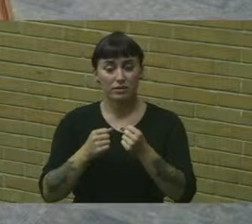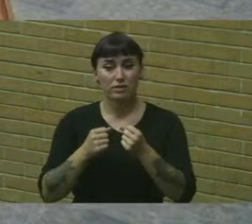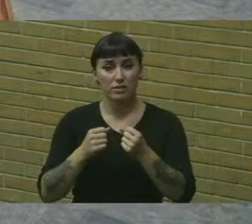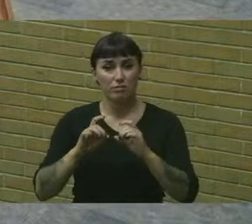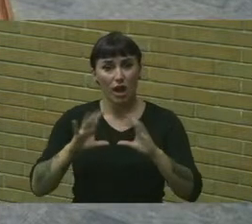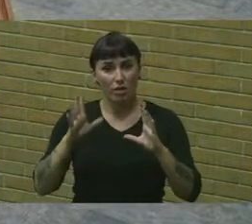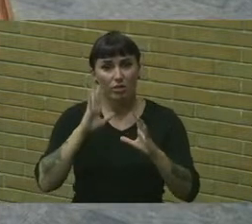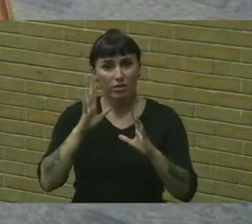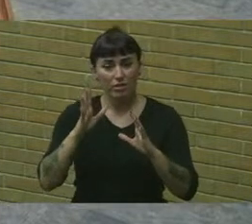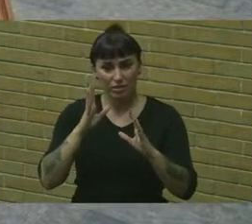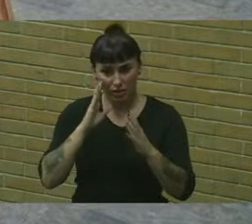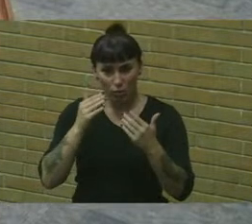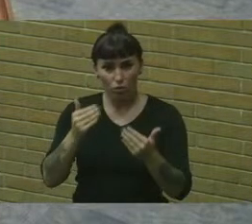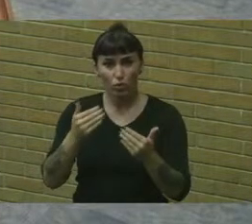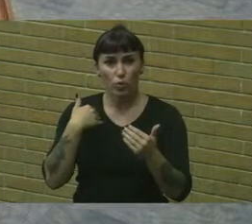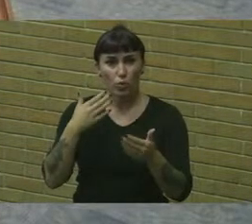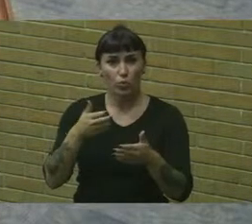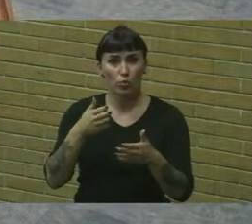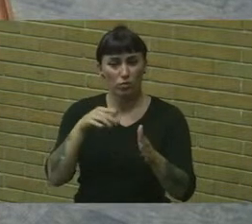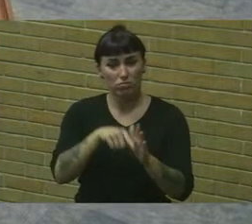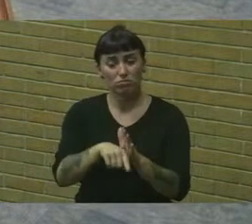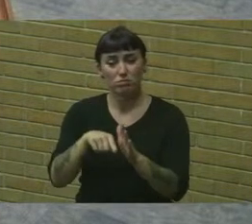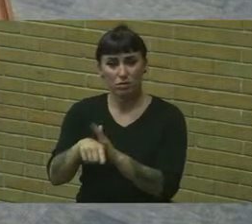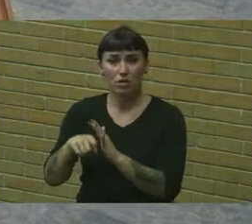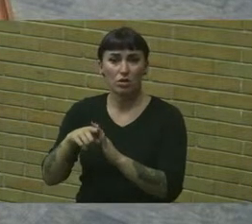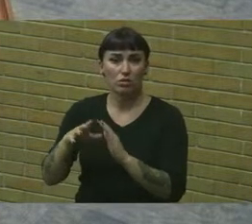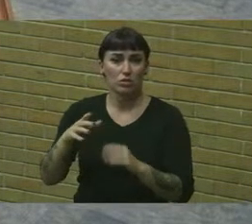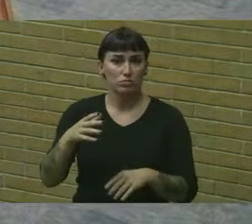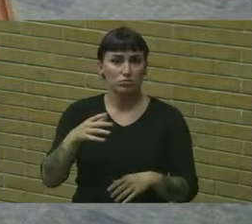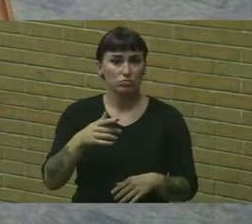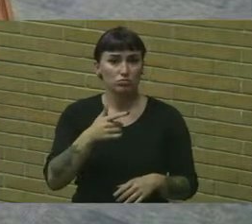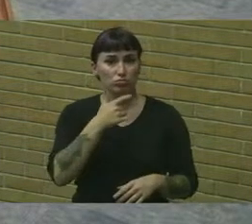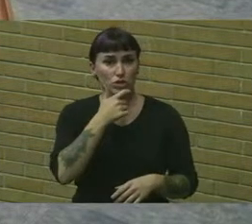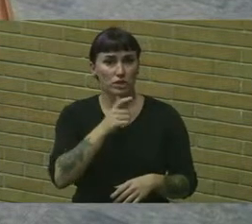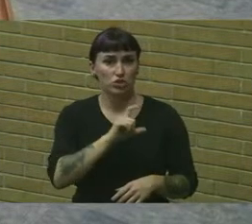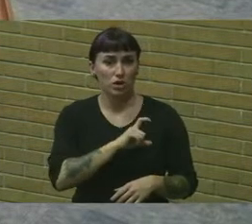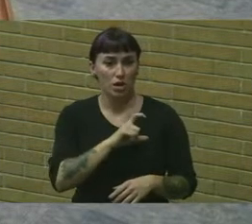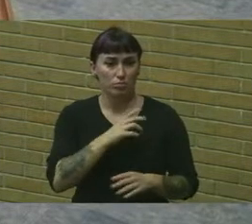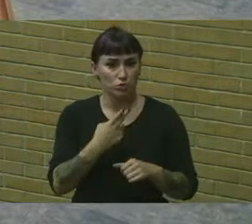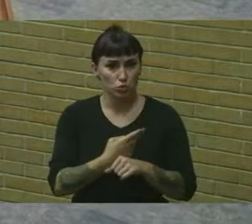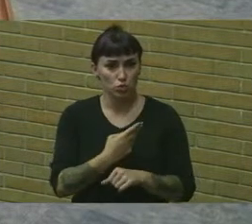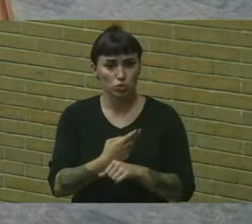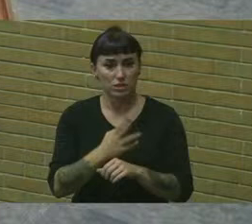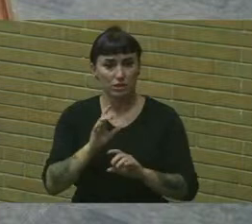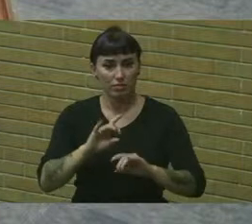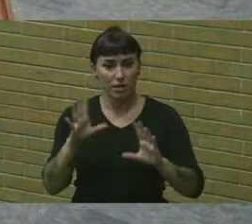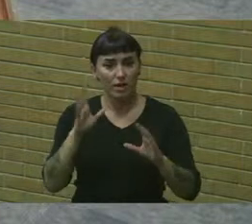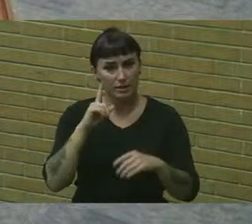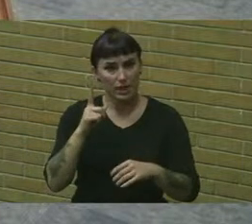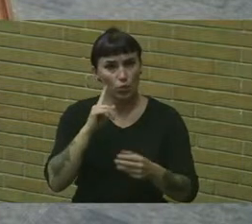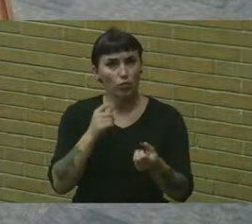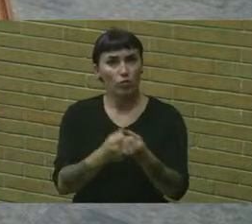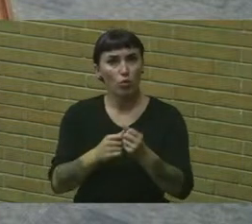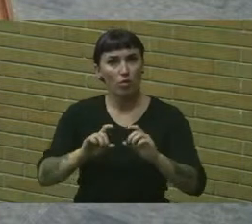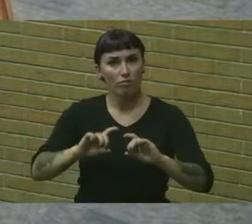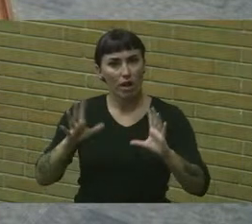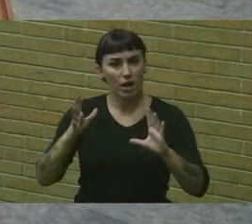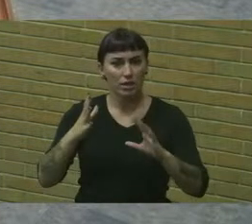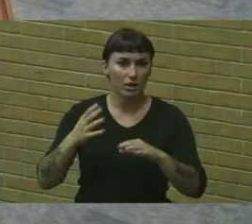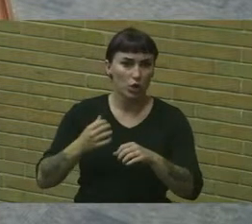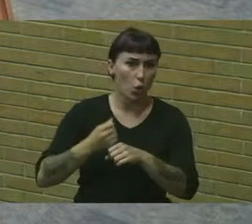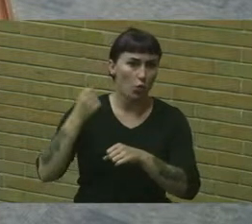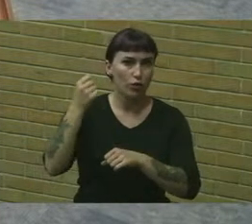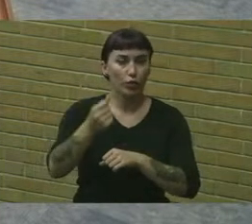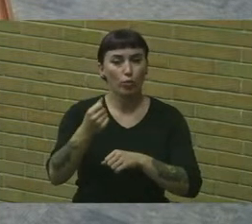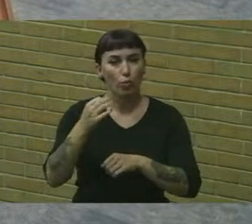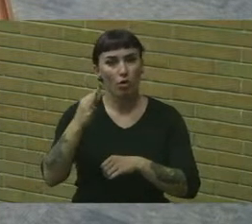lives of British cops using violence. So they were for the violent overthrow